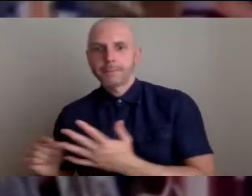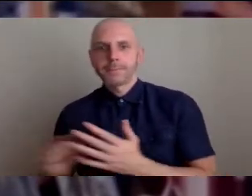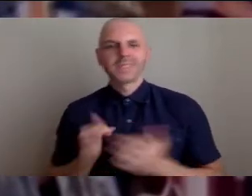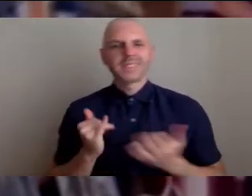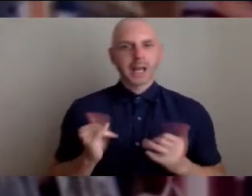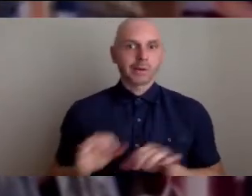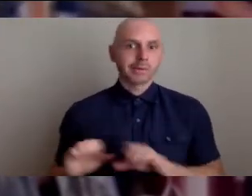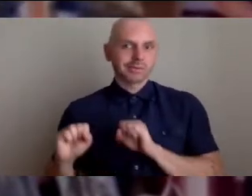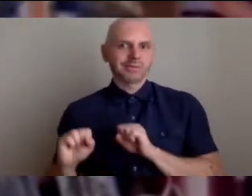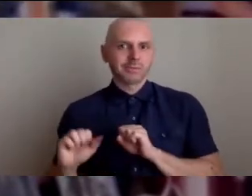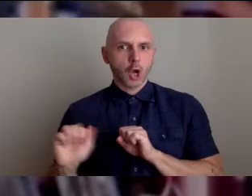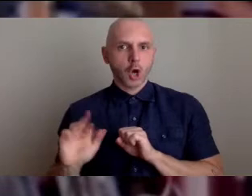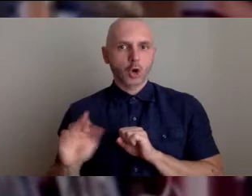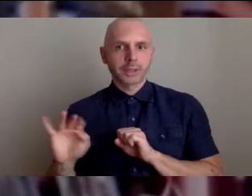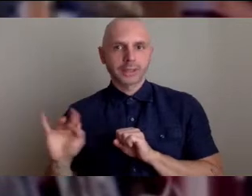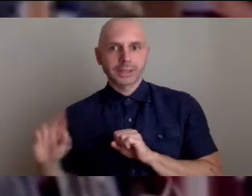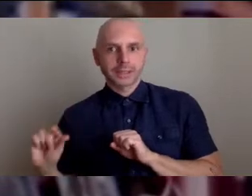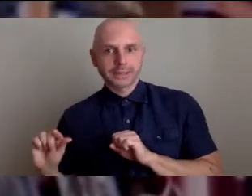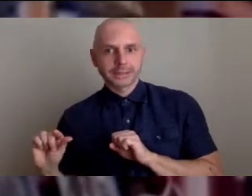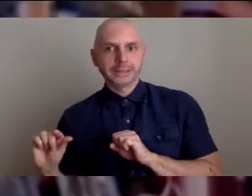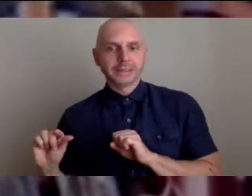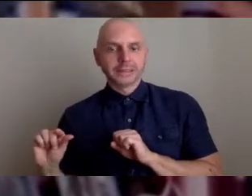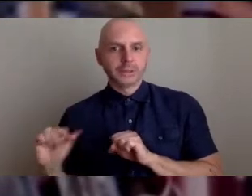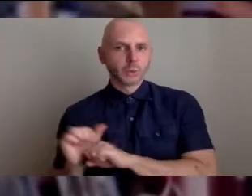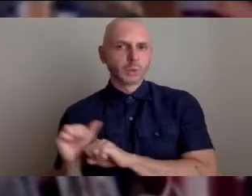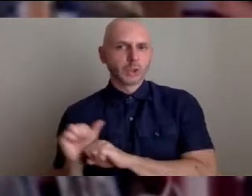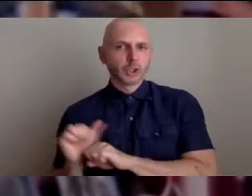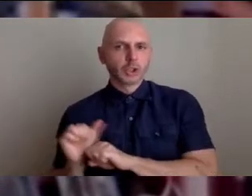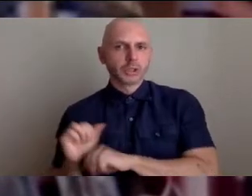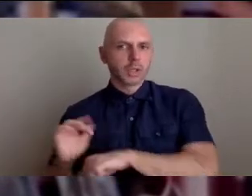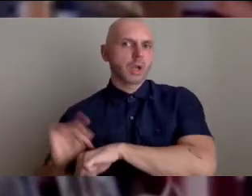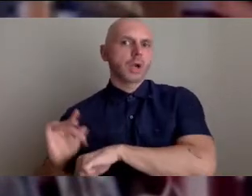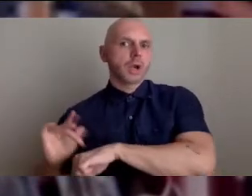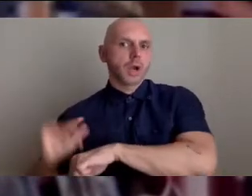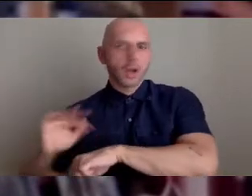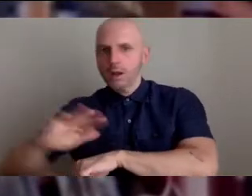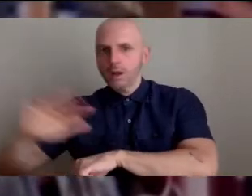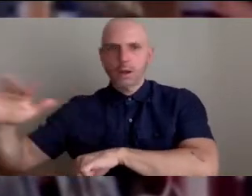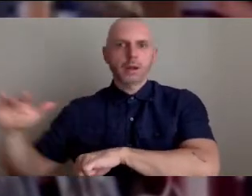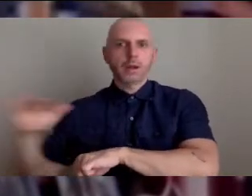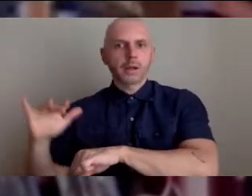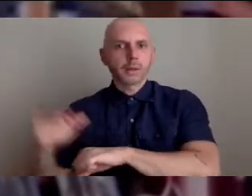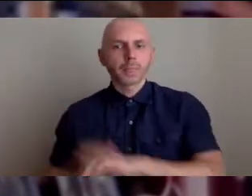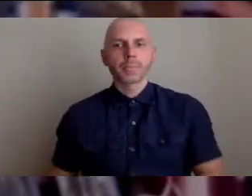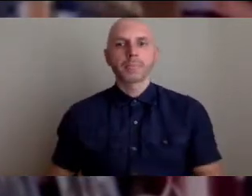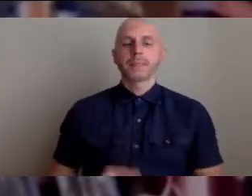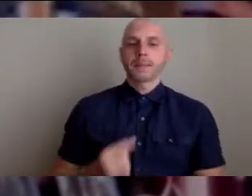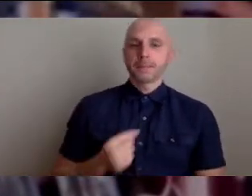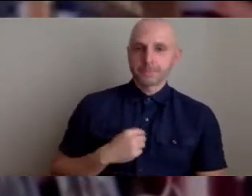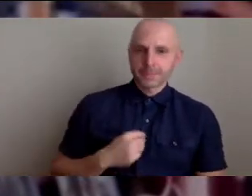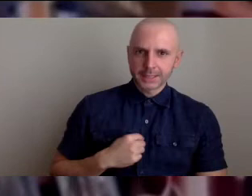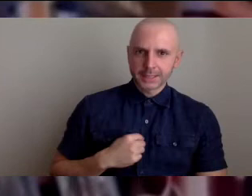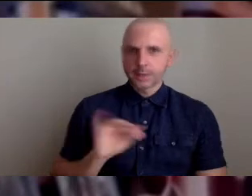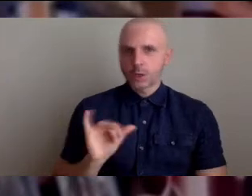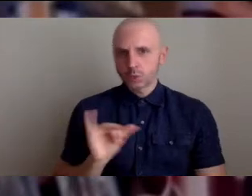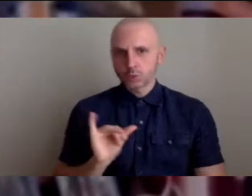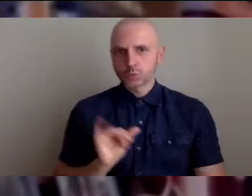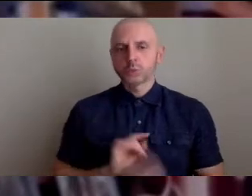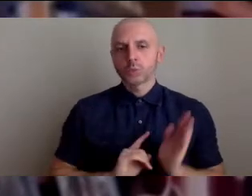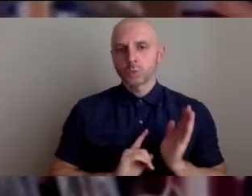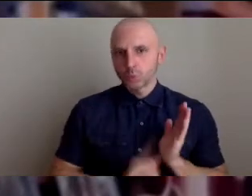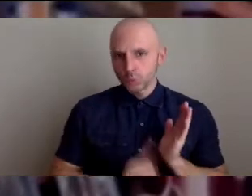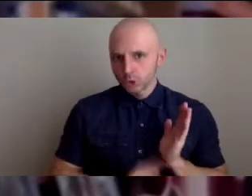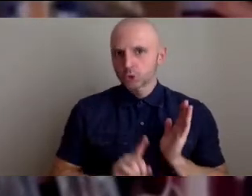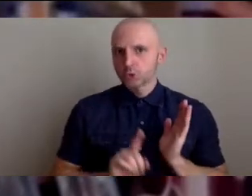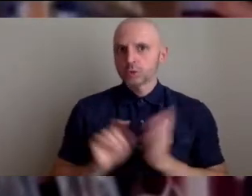having dealt with getting courses up and running, I am very much involved in research and writing. I've just published